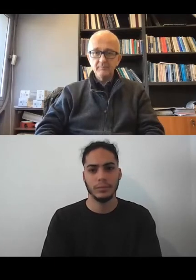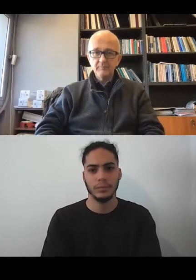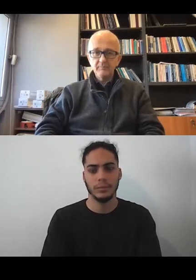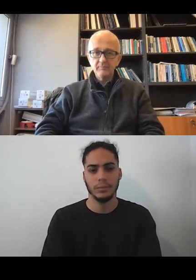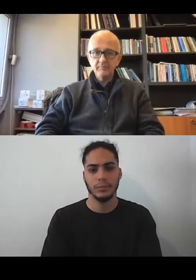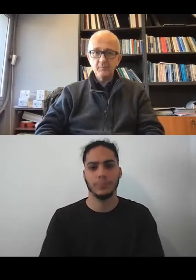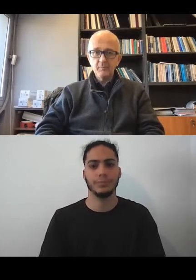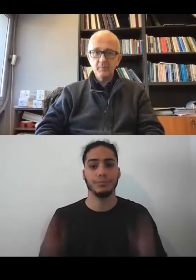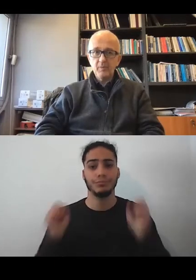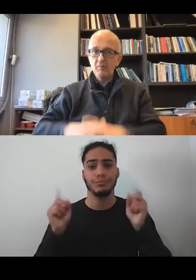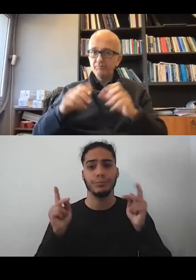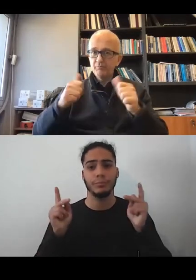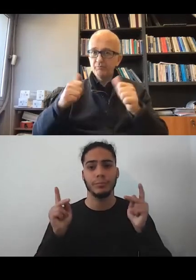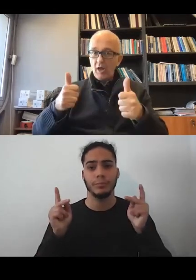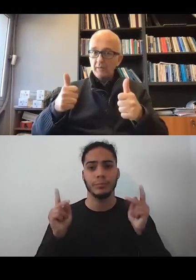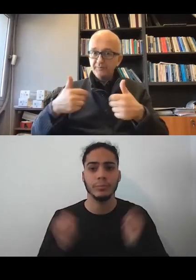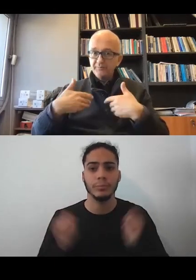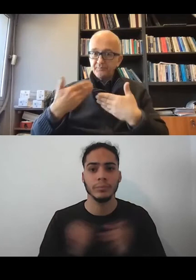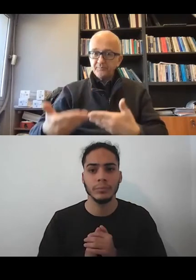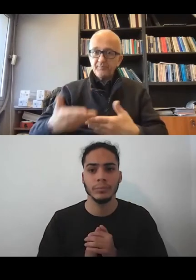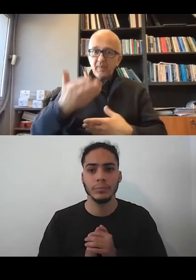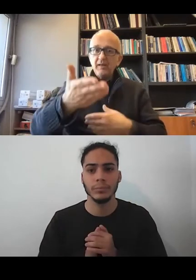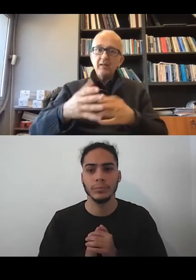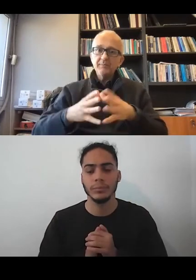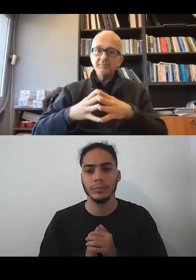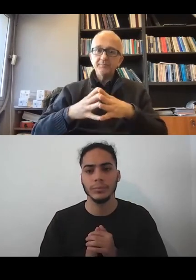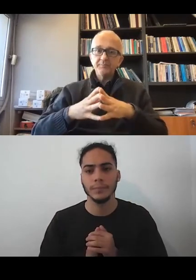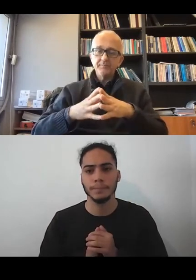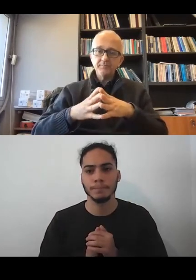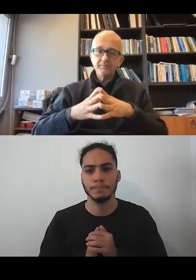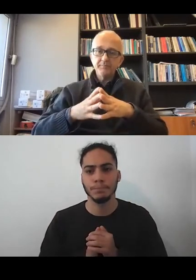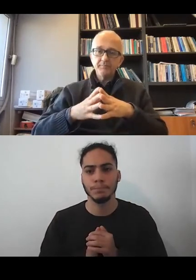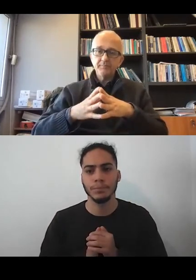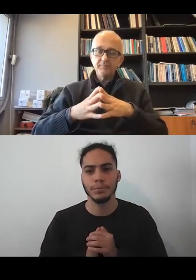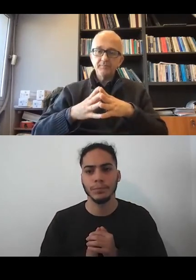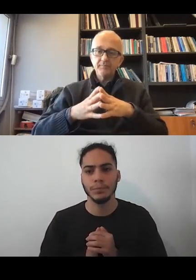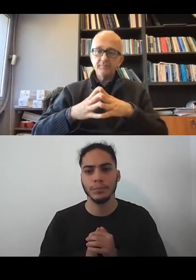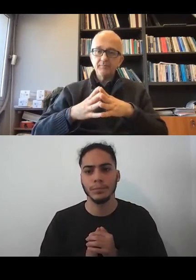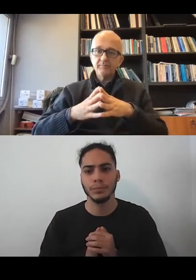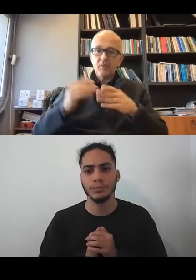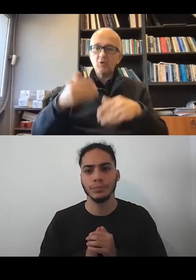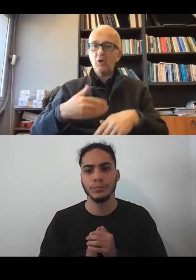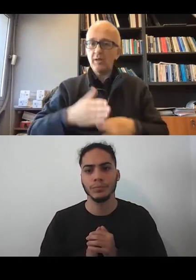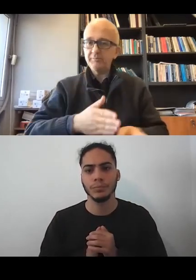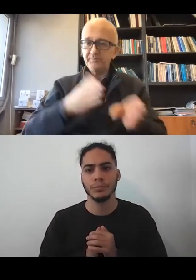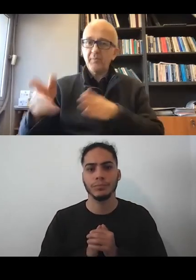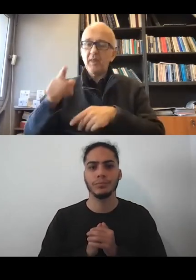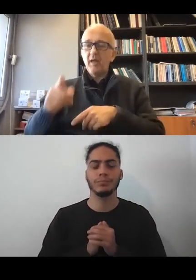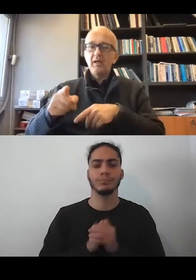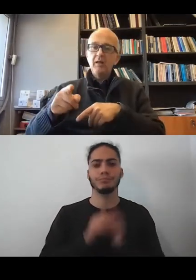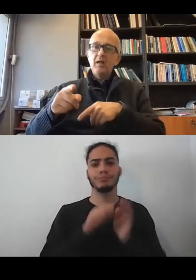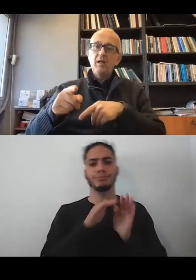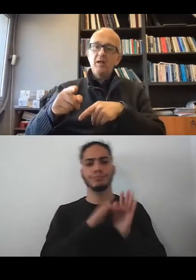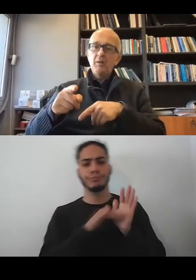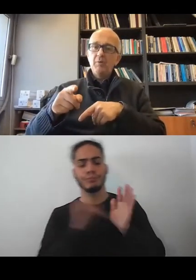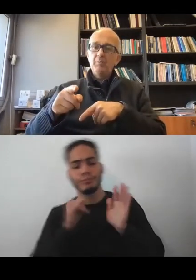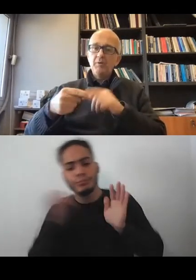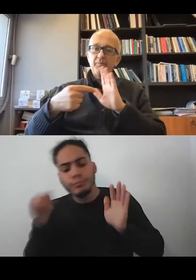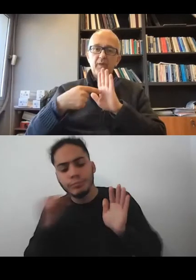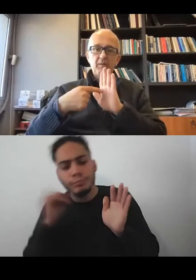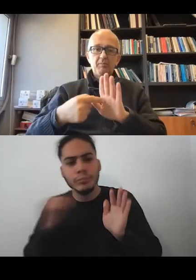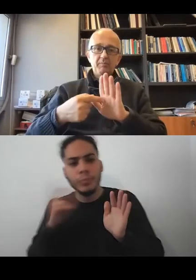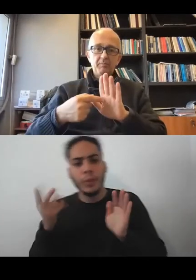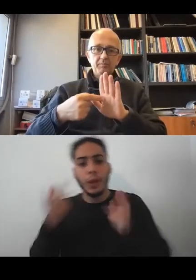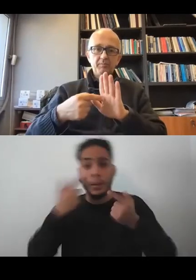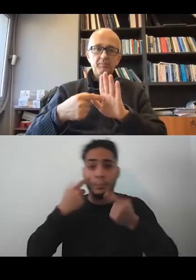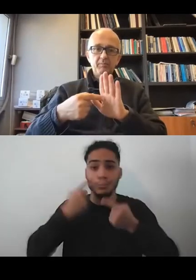Okay. Next in the agenda is the demonstration